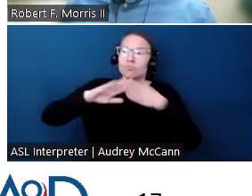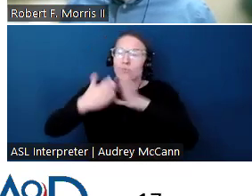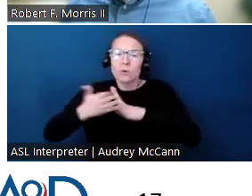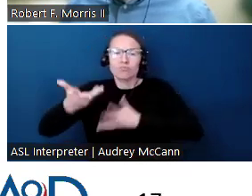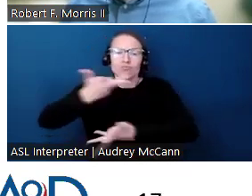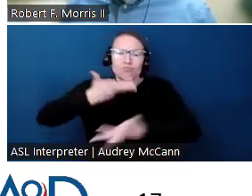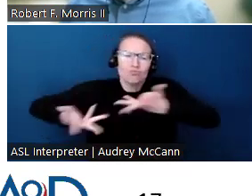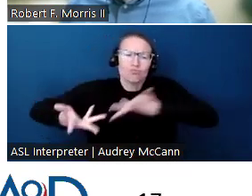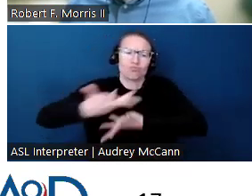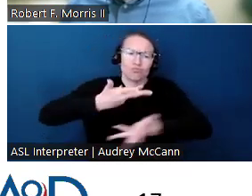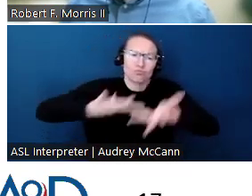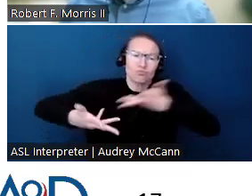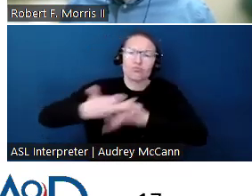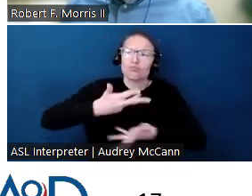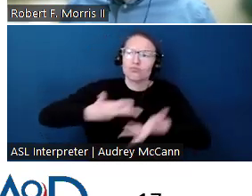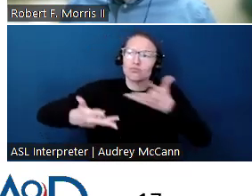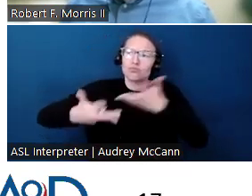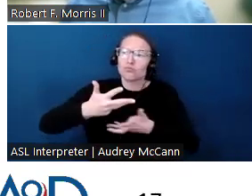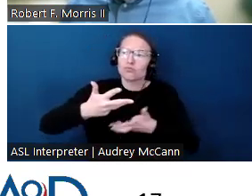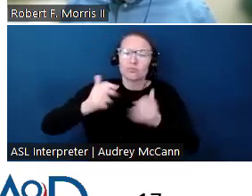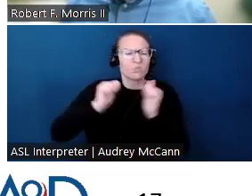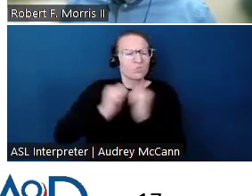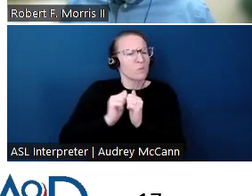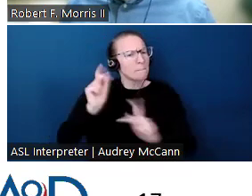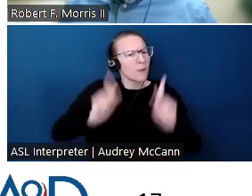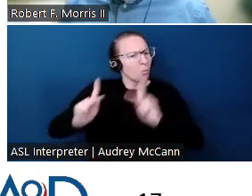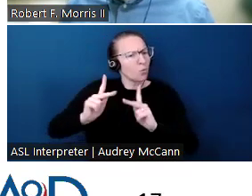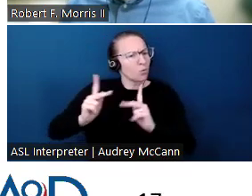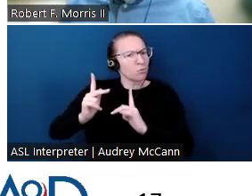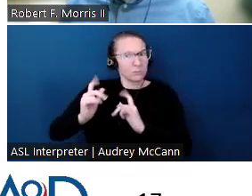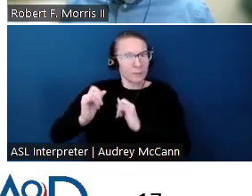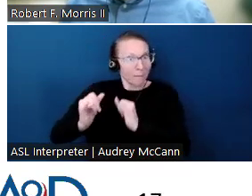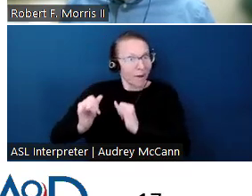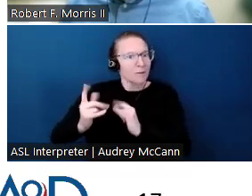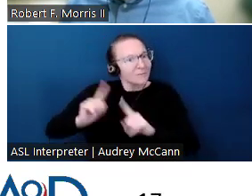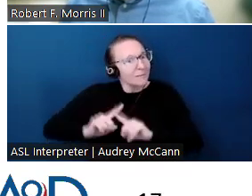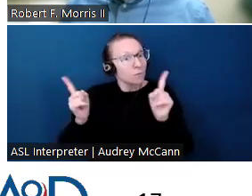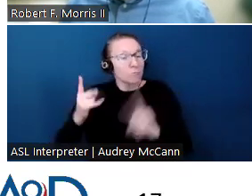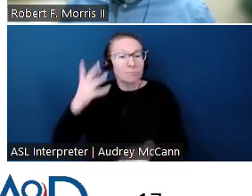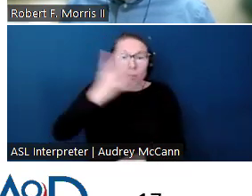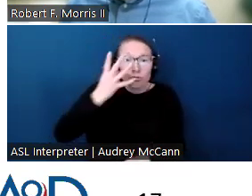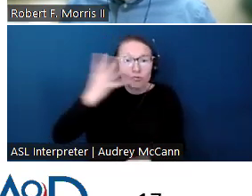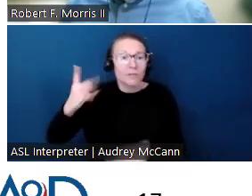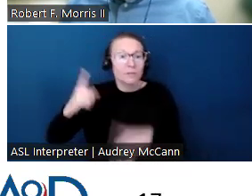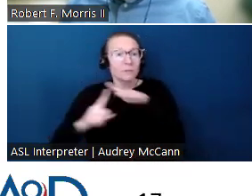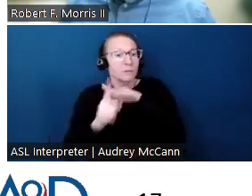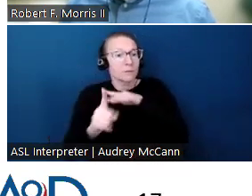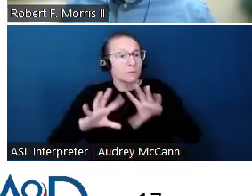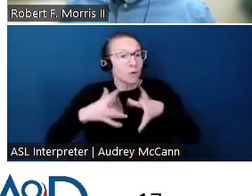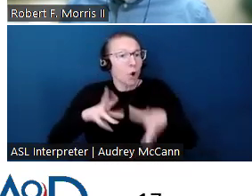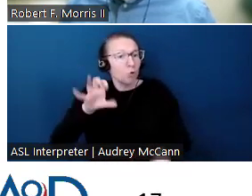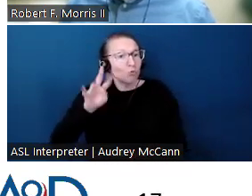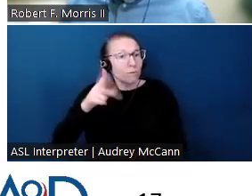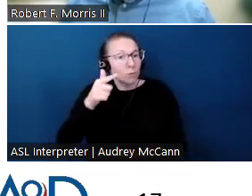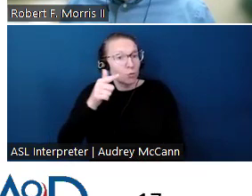people who are not like you. Our immigrant and refugee communities are